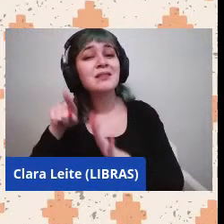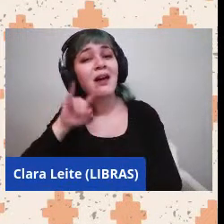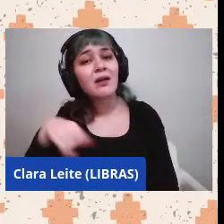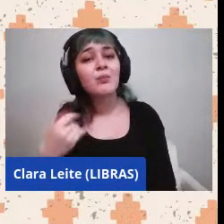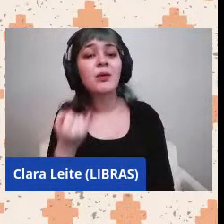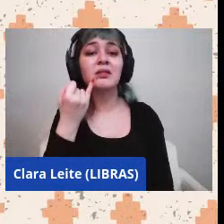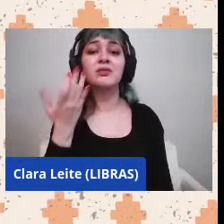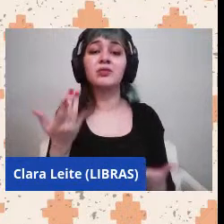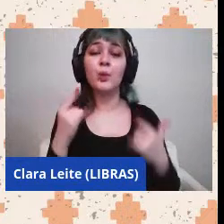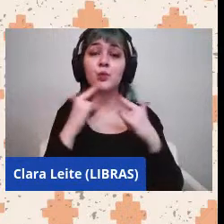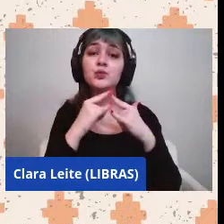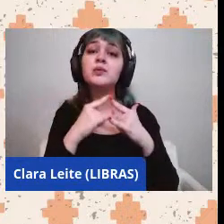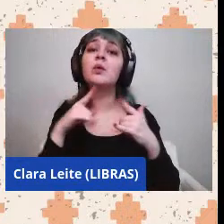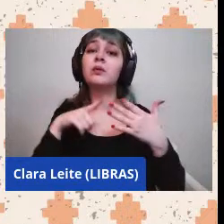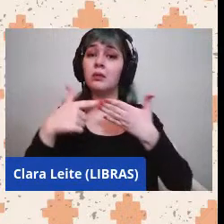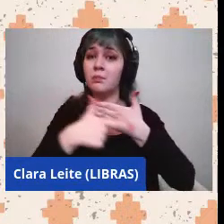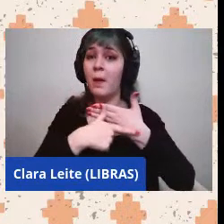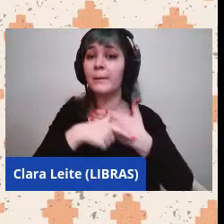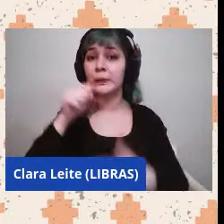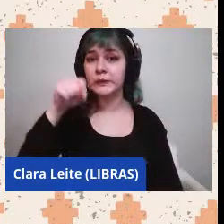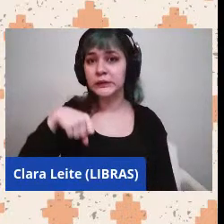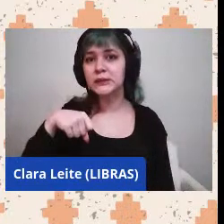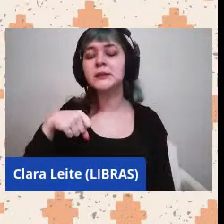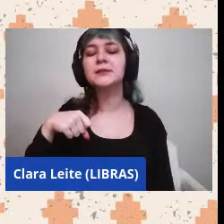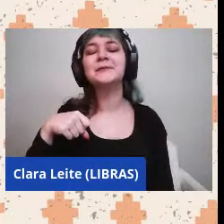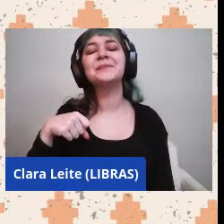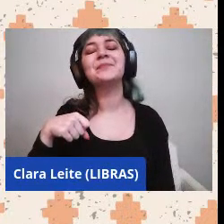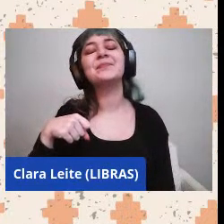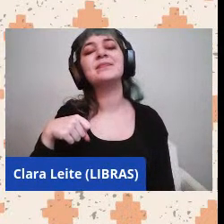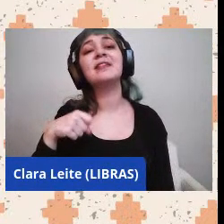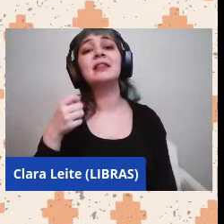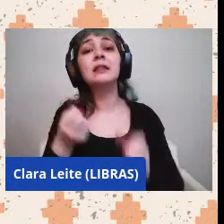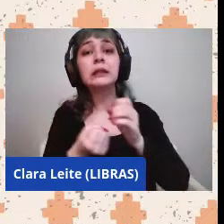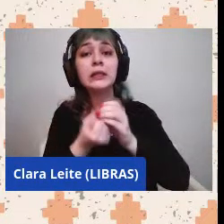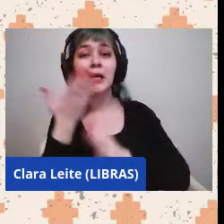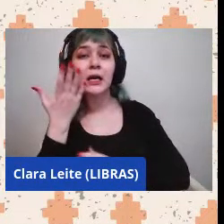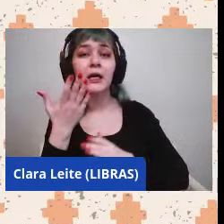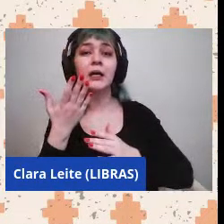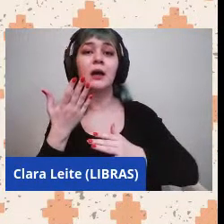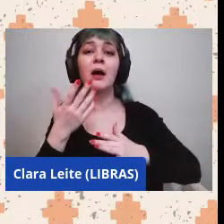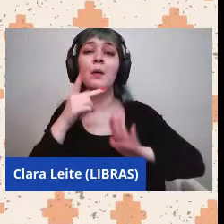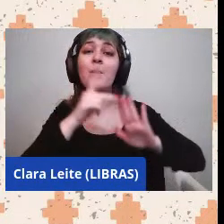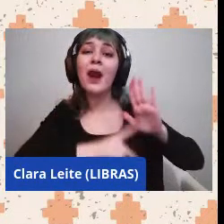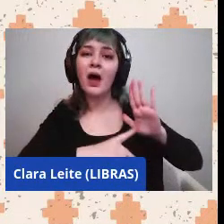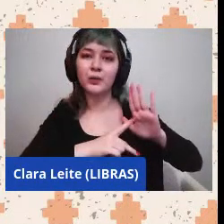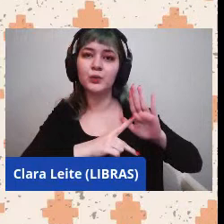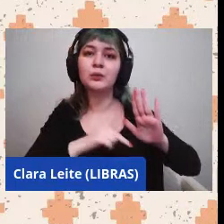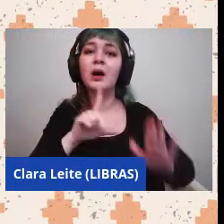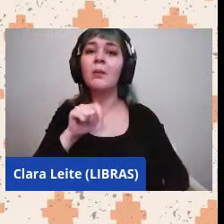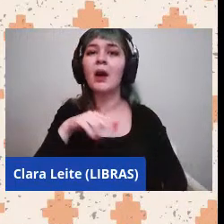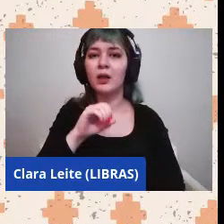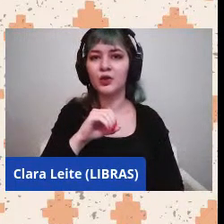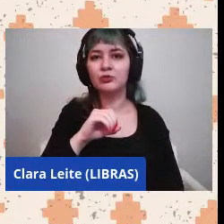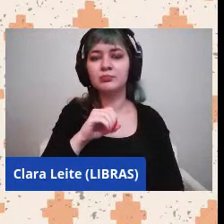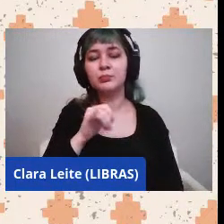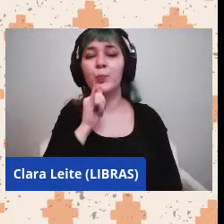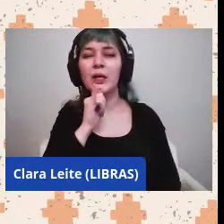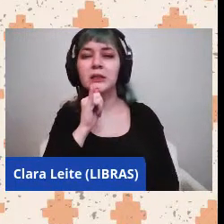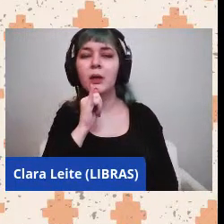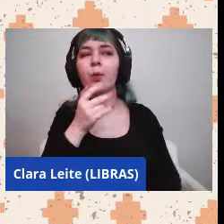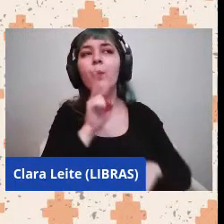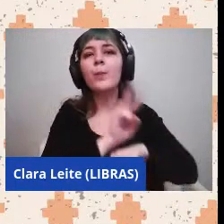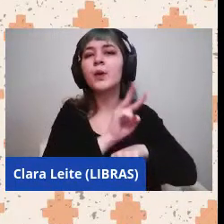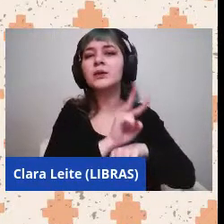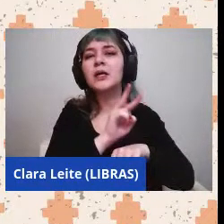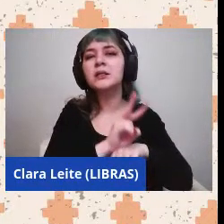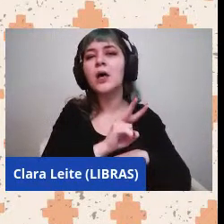institutions do play a role. They create their plans, for example, for the protection of